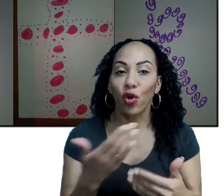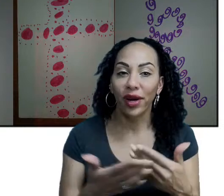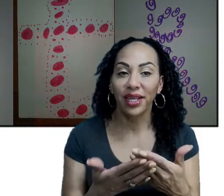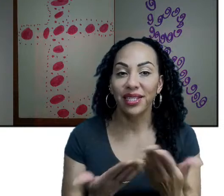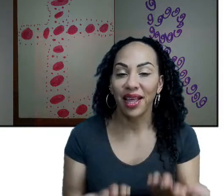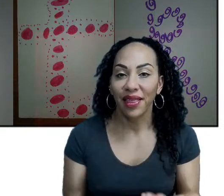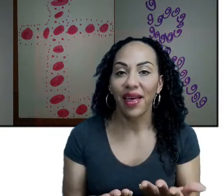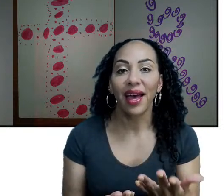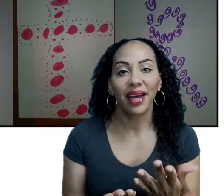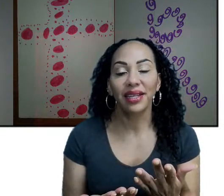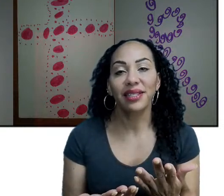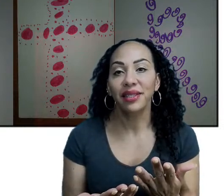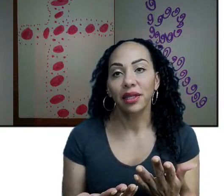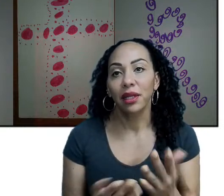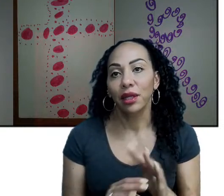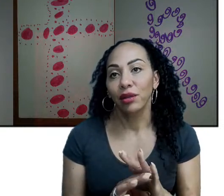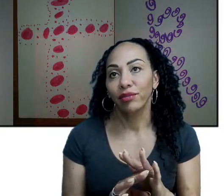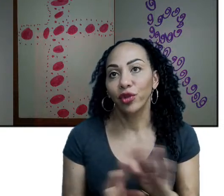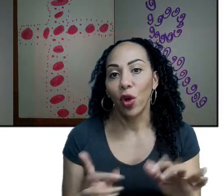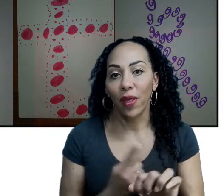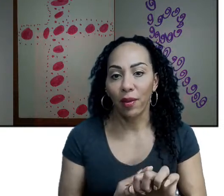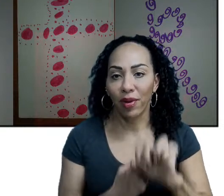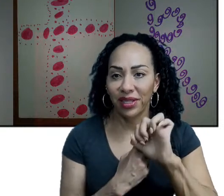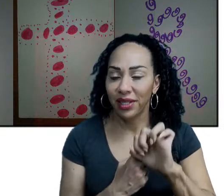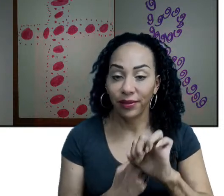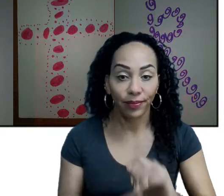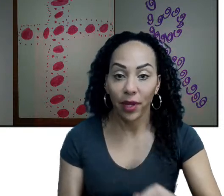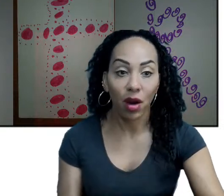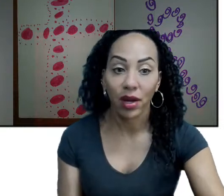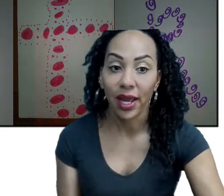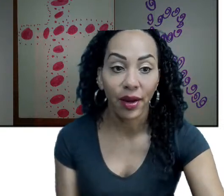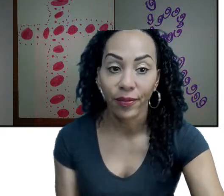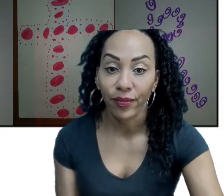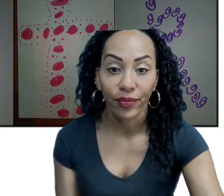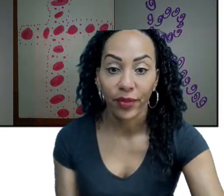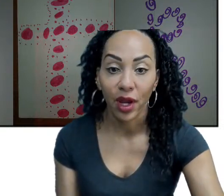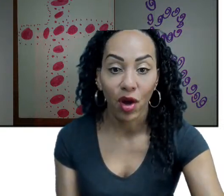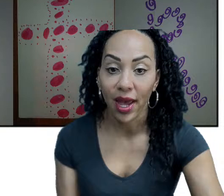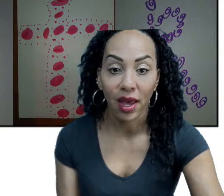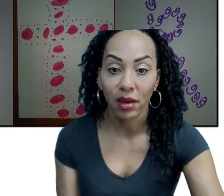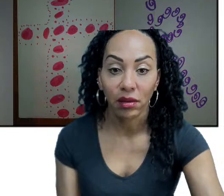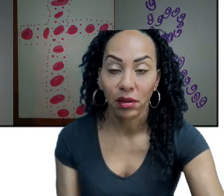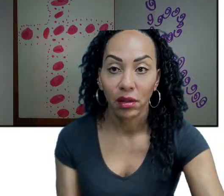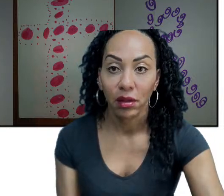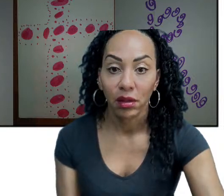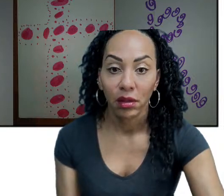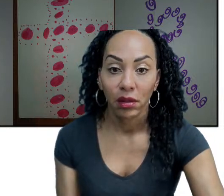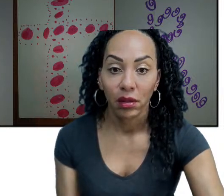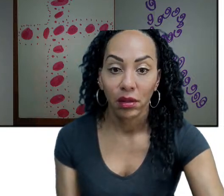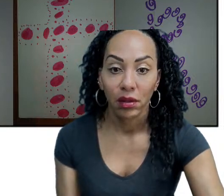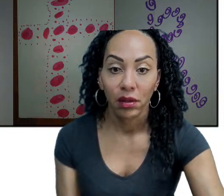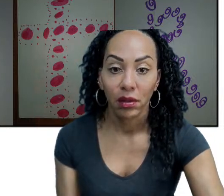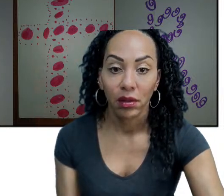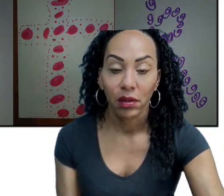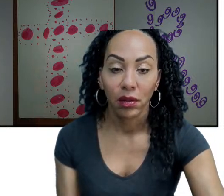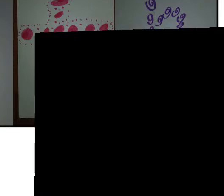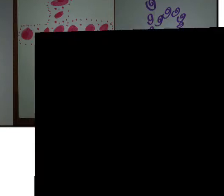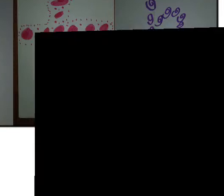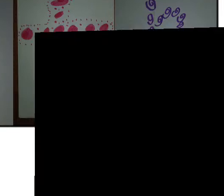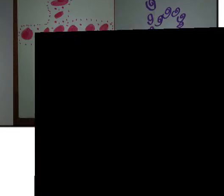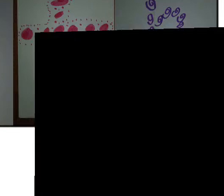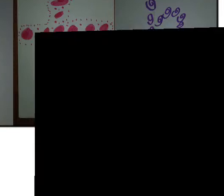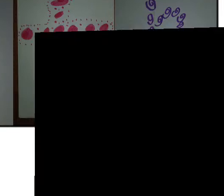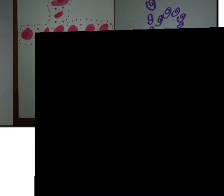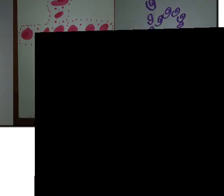was before the age of background removal with AI. And so there was a point where I was in an Airbnb at about sort of 11 o'clock at